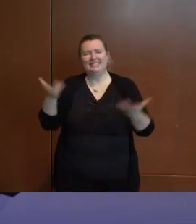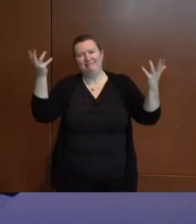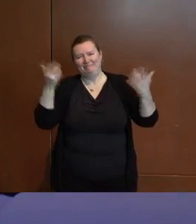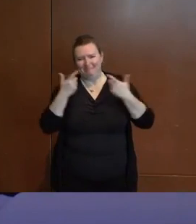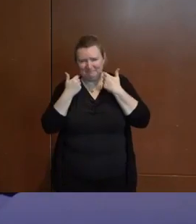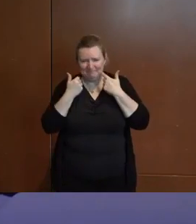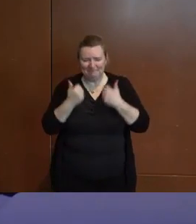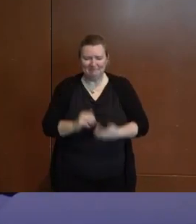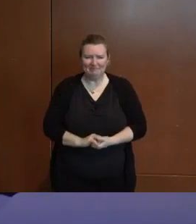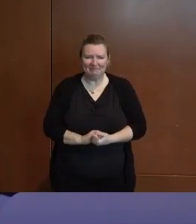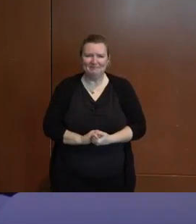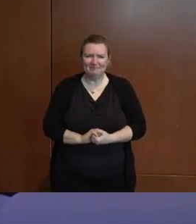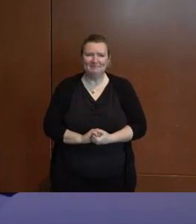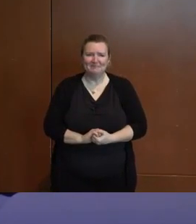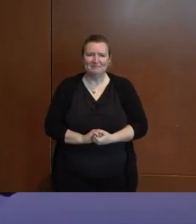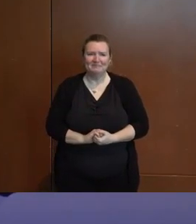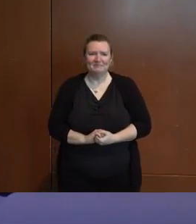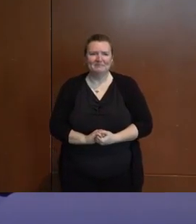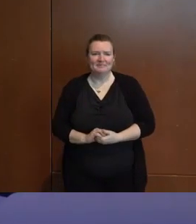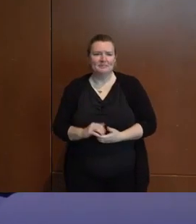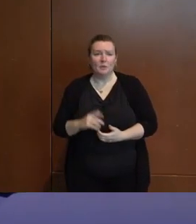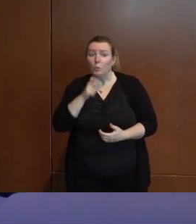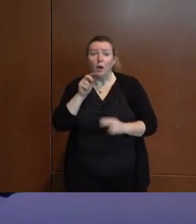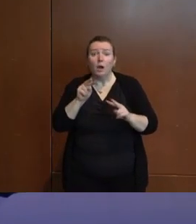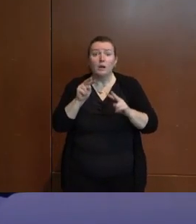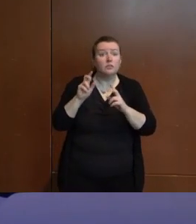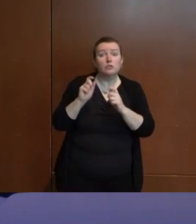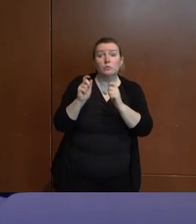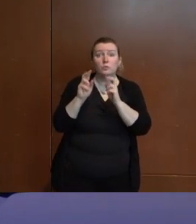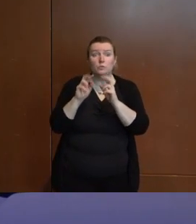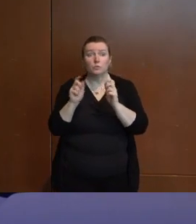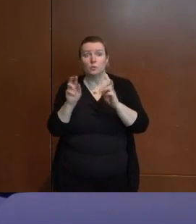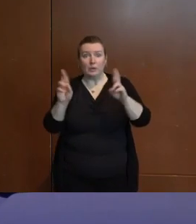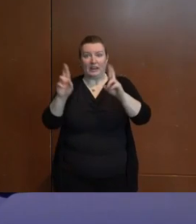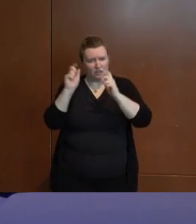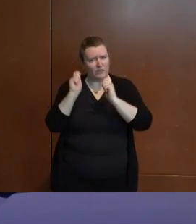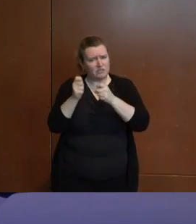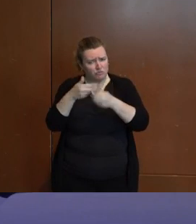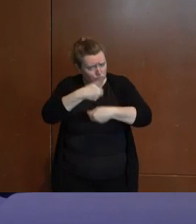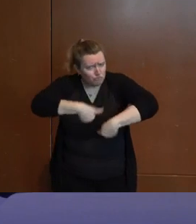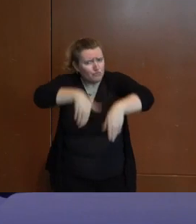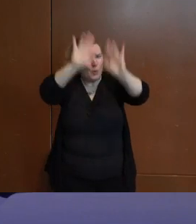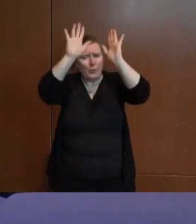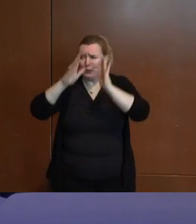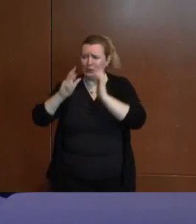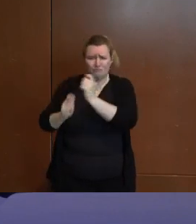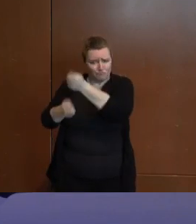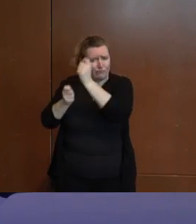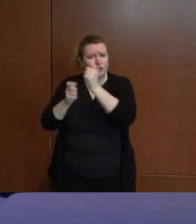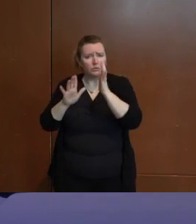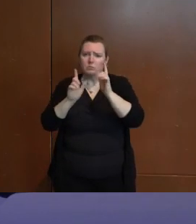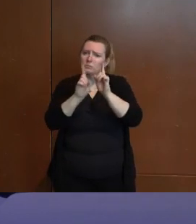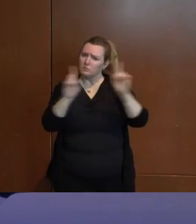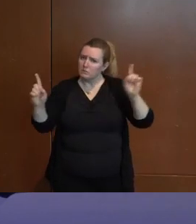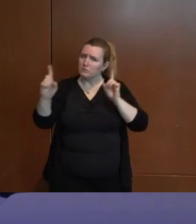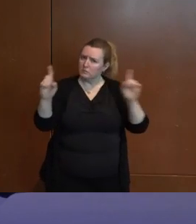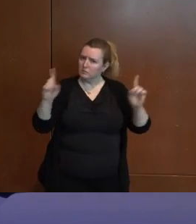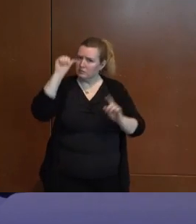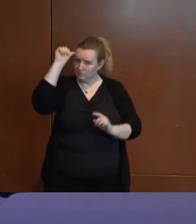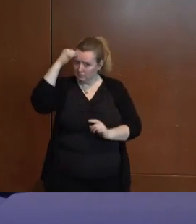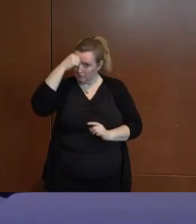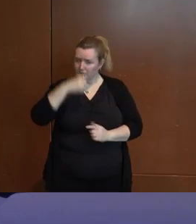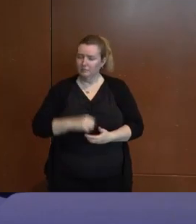they just got a heads up here. But thank you seriously for that. And the notion for folks to be able to, first of all,